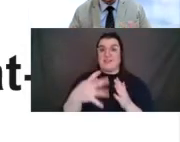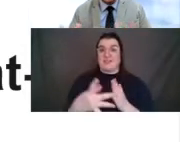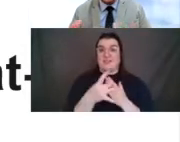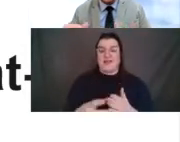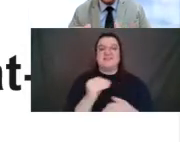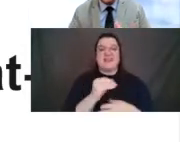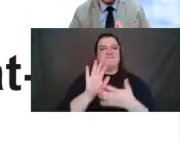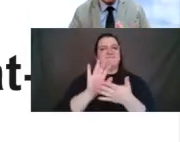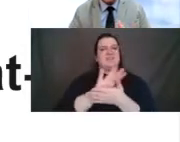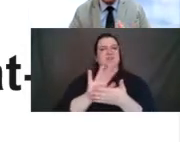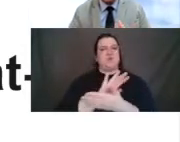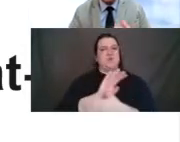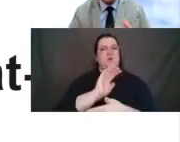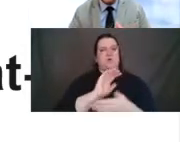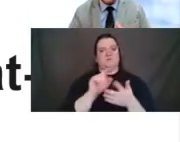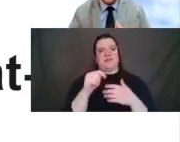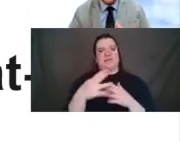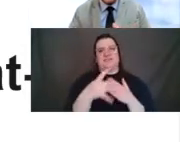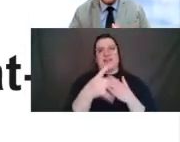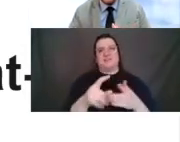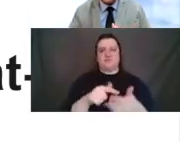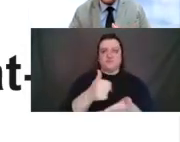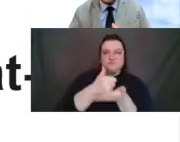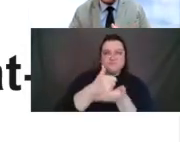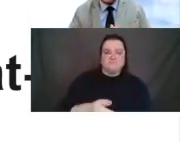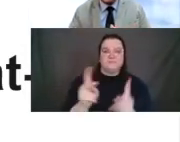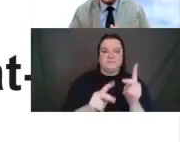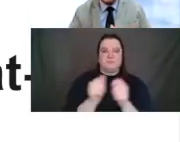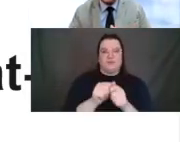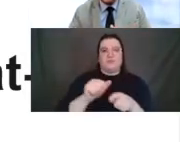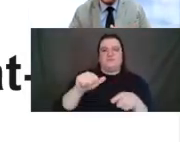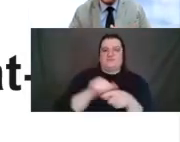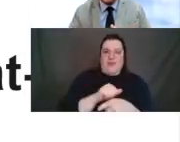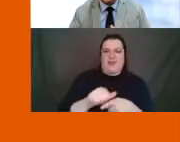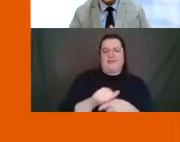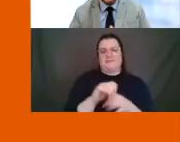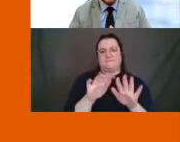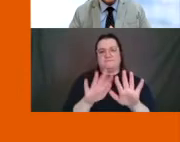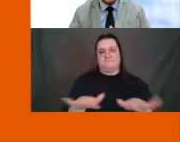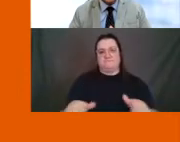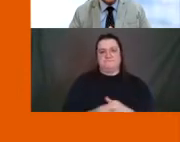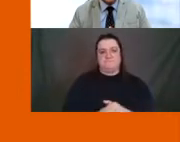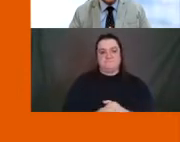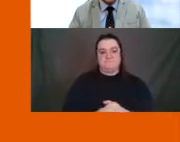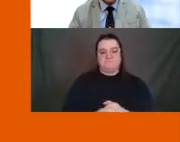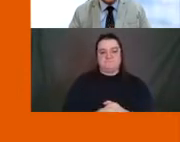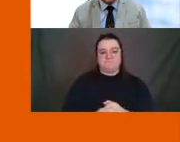guides to assist with people with their training capacity. Next slide, please.